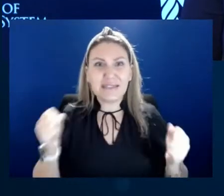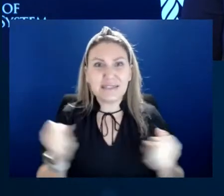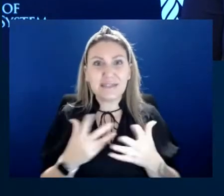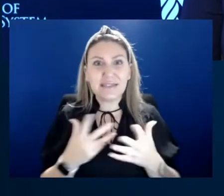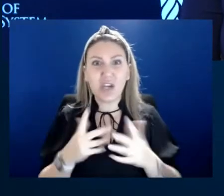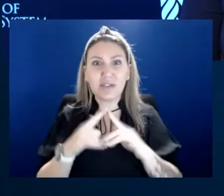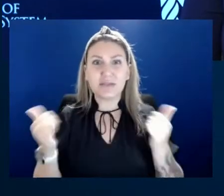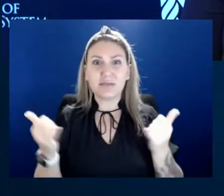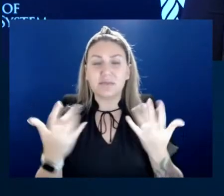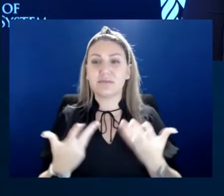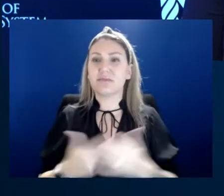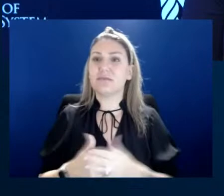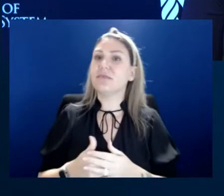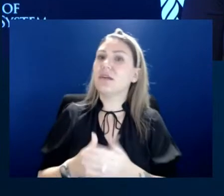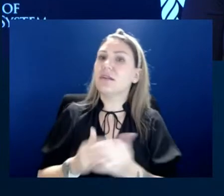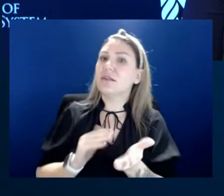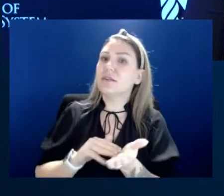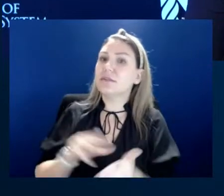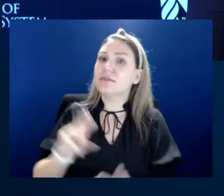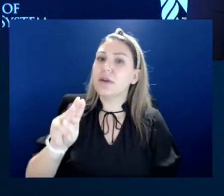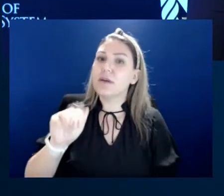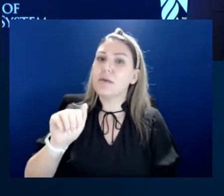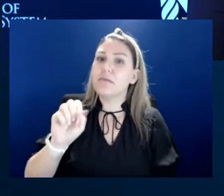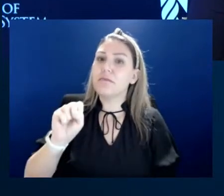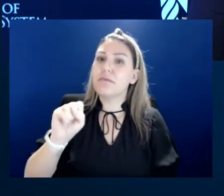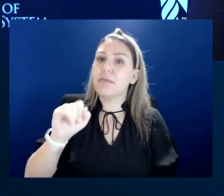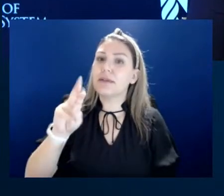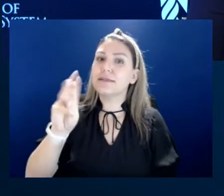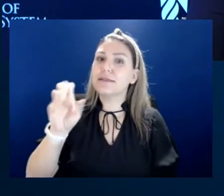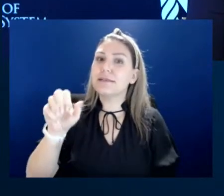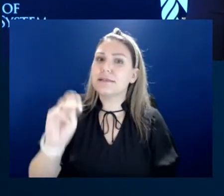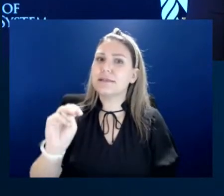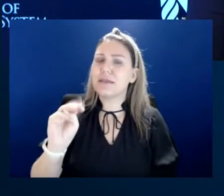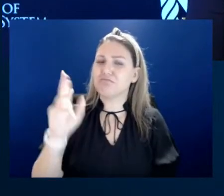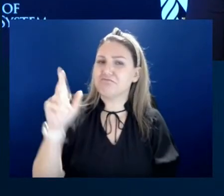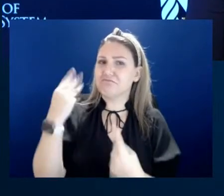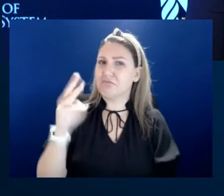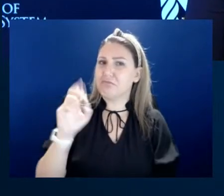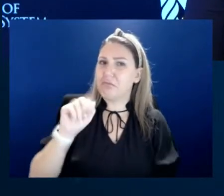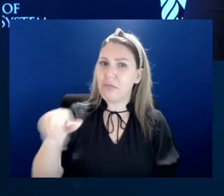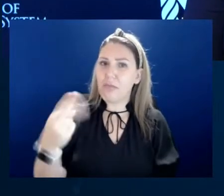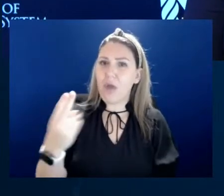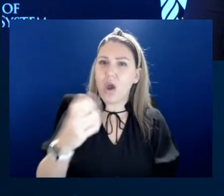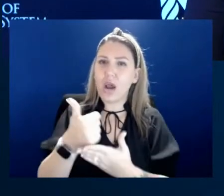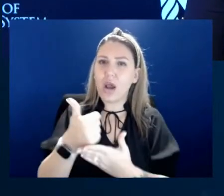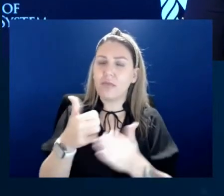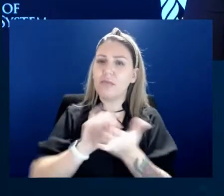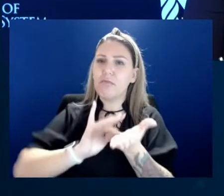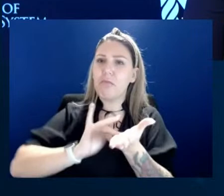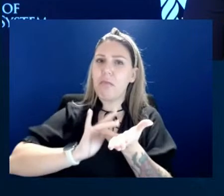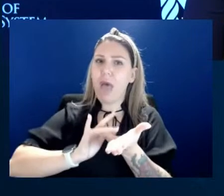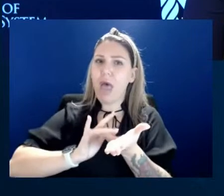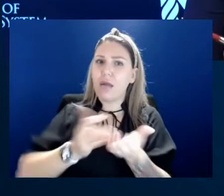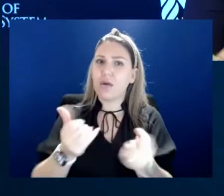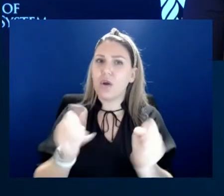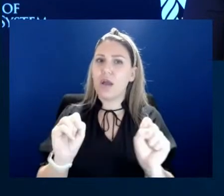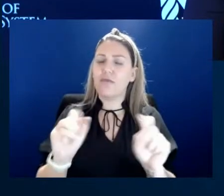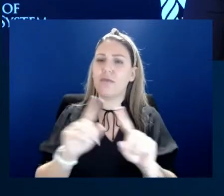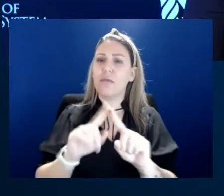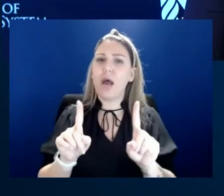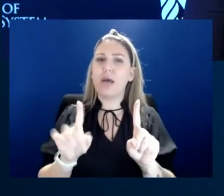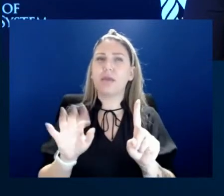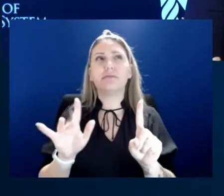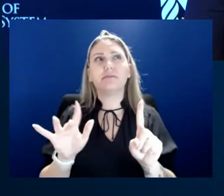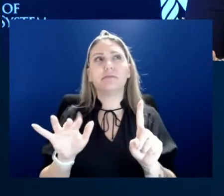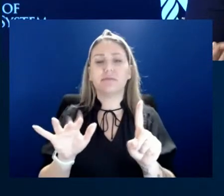Dr. Maxine, since March, the Global Care Force has been helping them with the medical efforts there. But are they